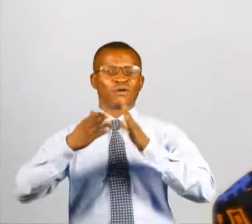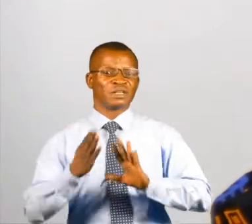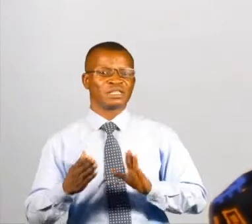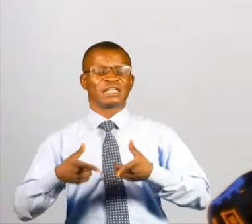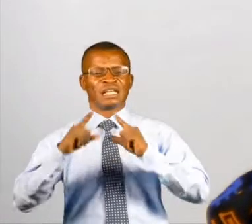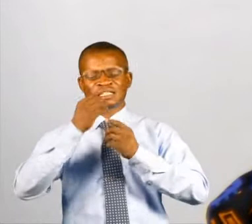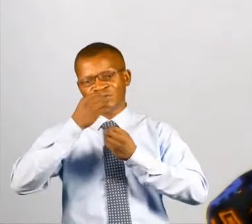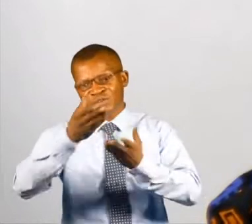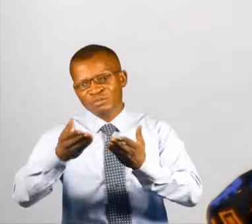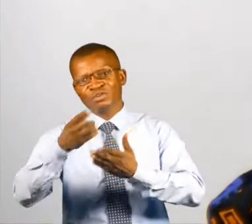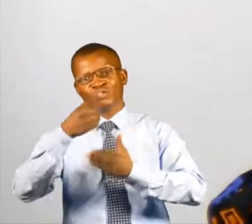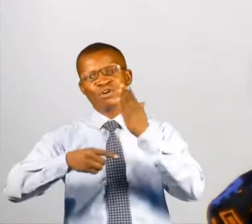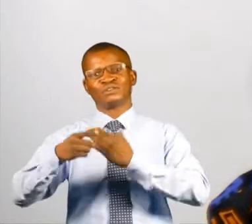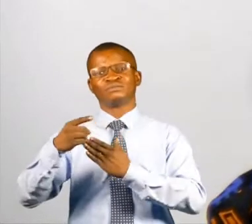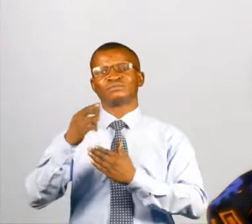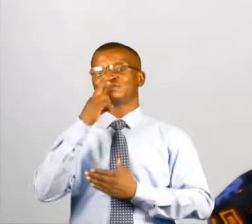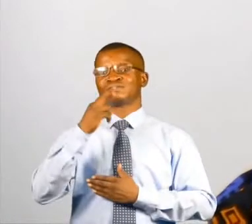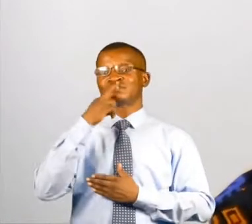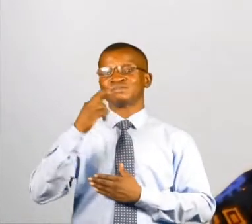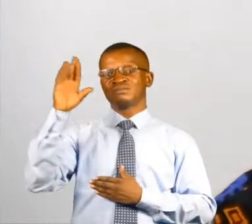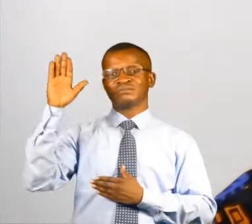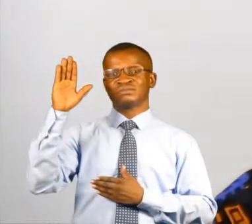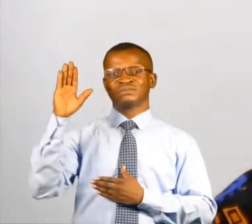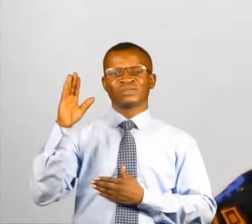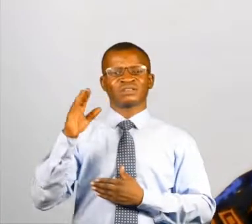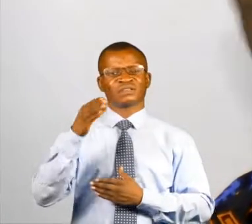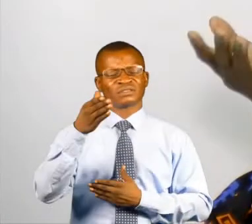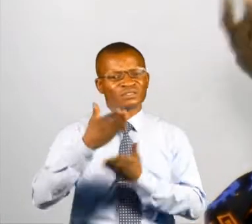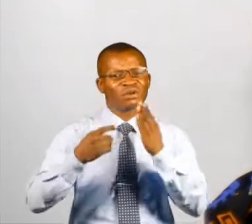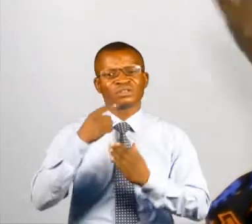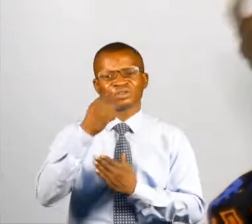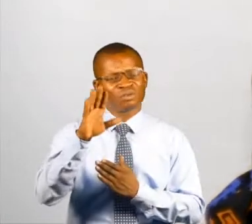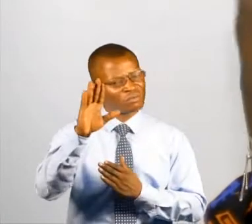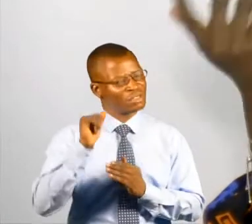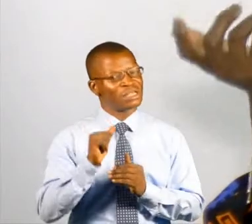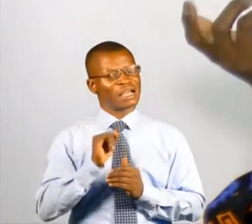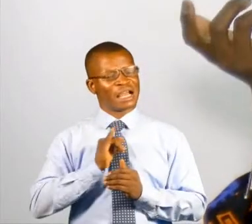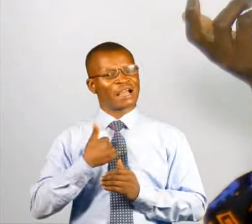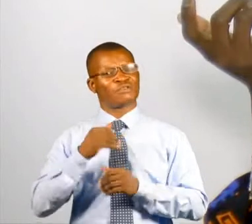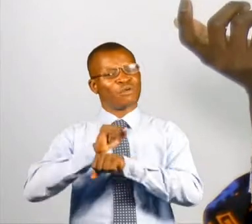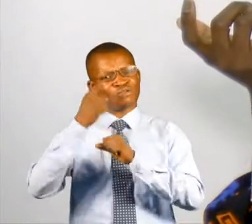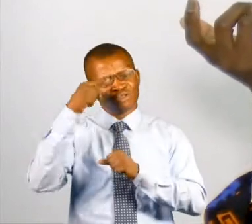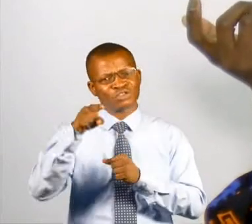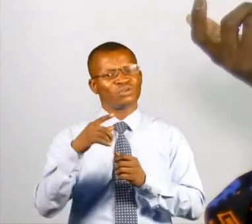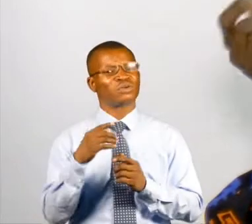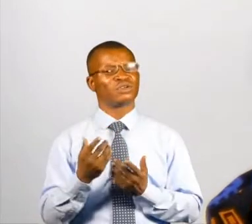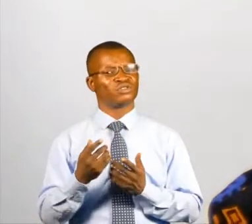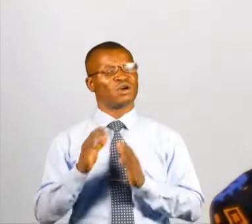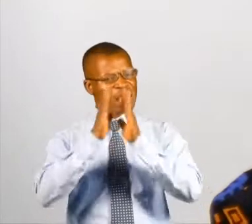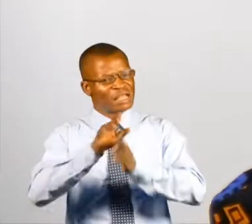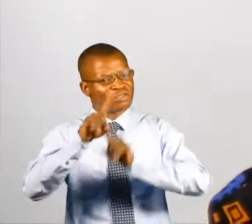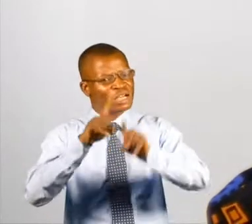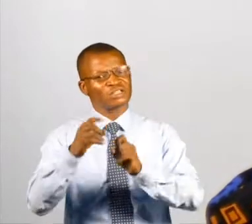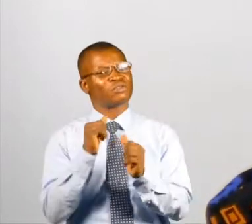them know what the red flag is. When someone tells you, oh, I have a job for you, you ask, what kind of job do you have? You